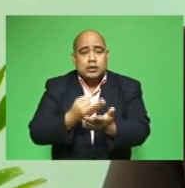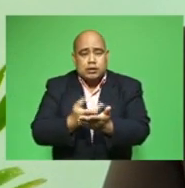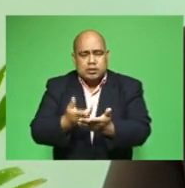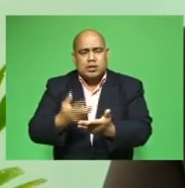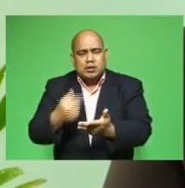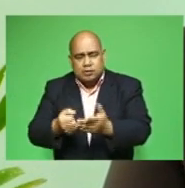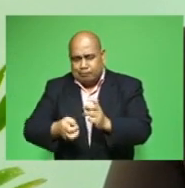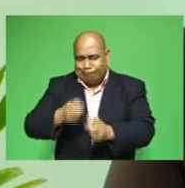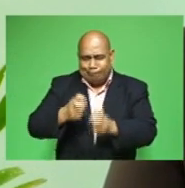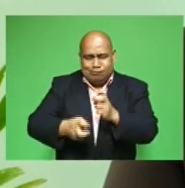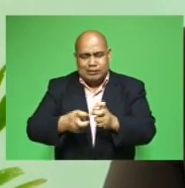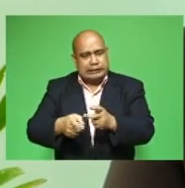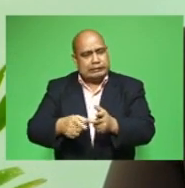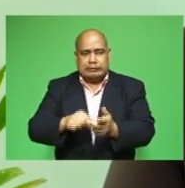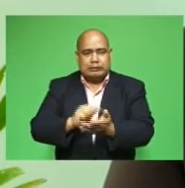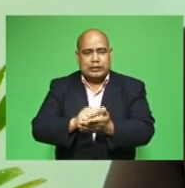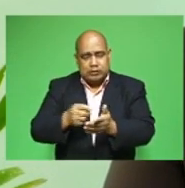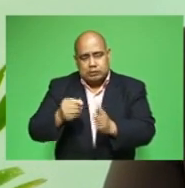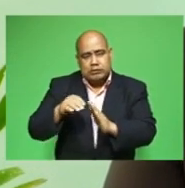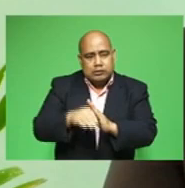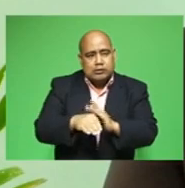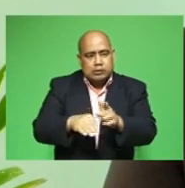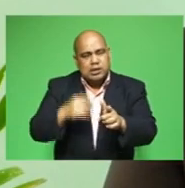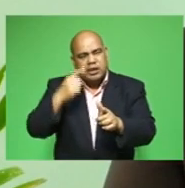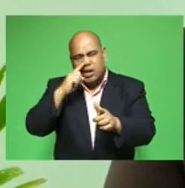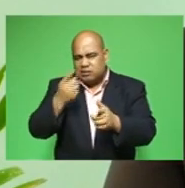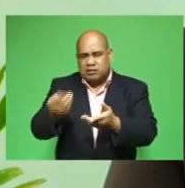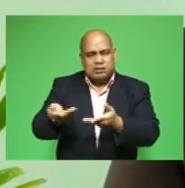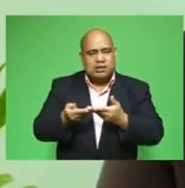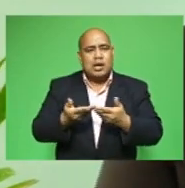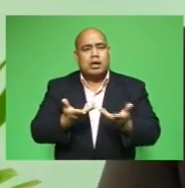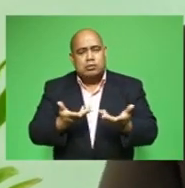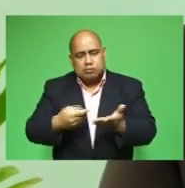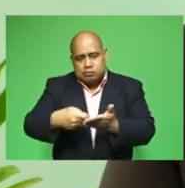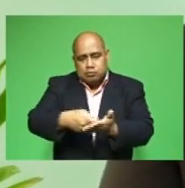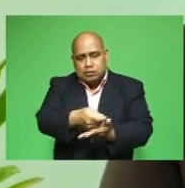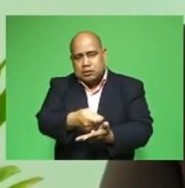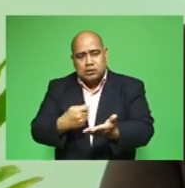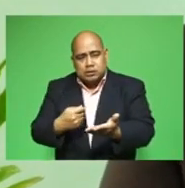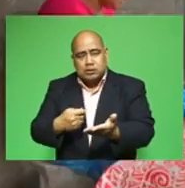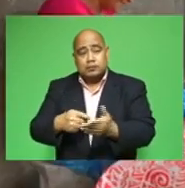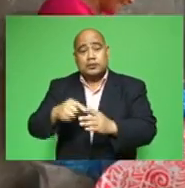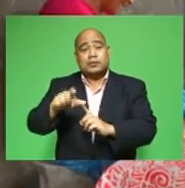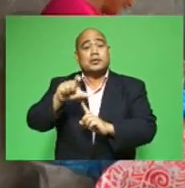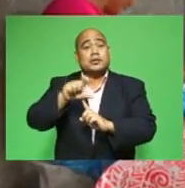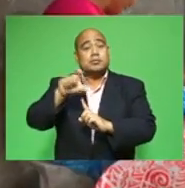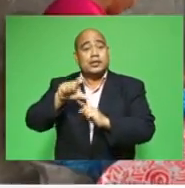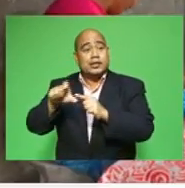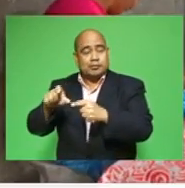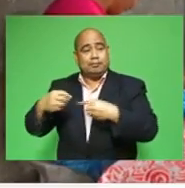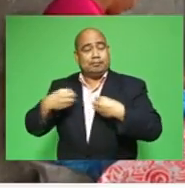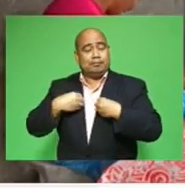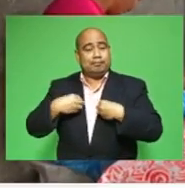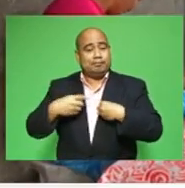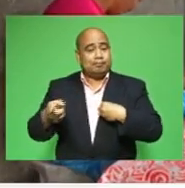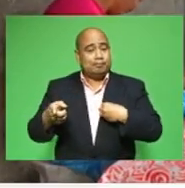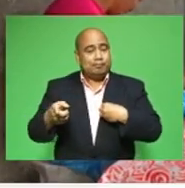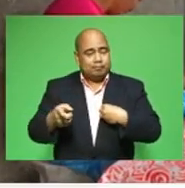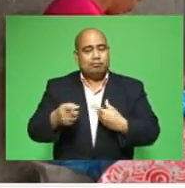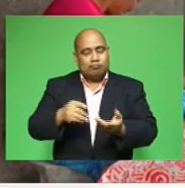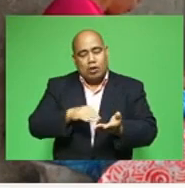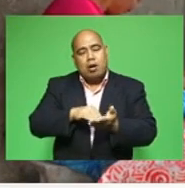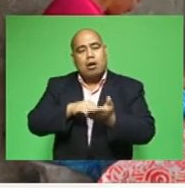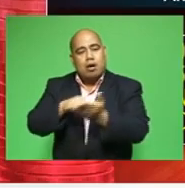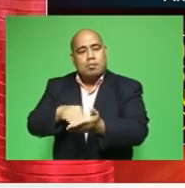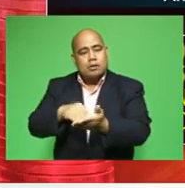be able to, for example, meet their daily requirements, their working capital, etc. So we want to give them a hand. Micro enterprises with an